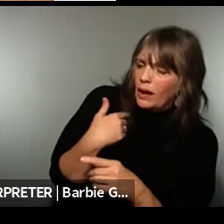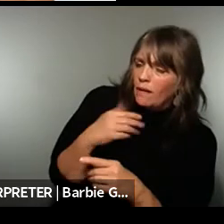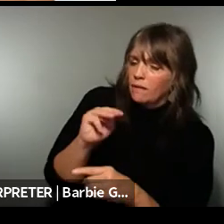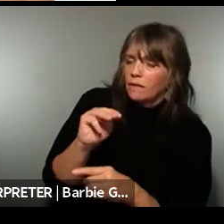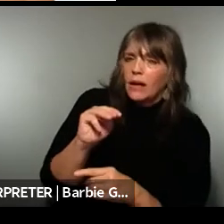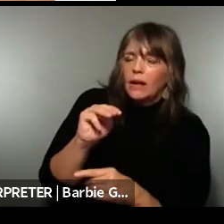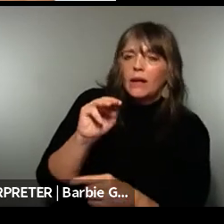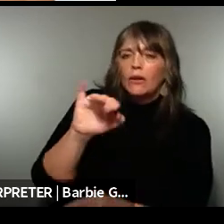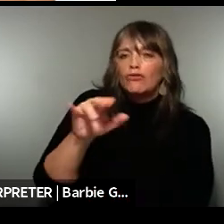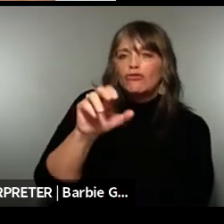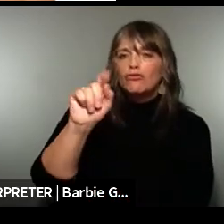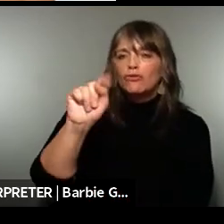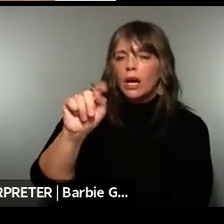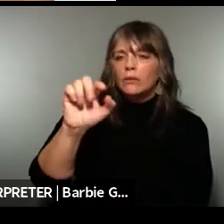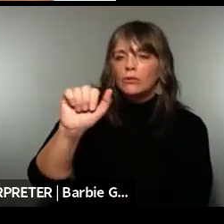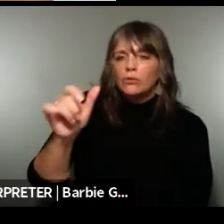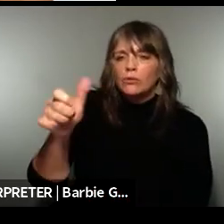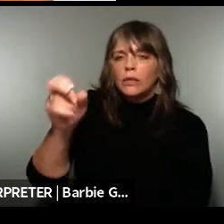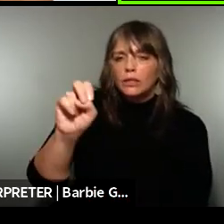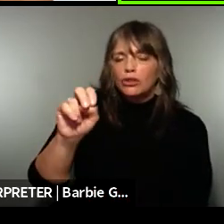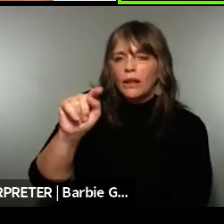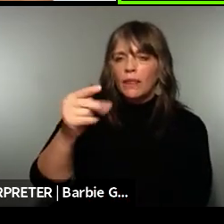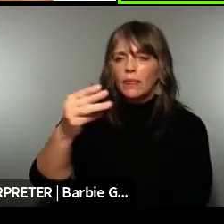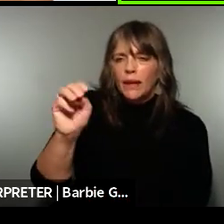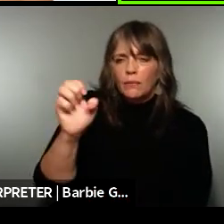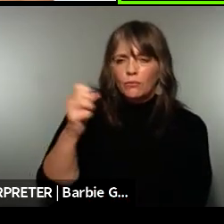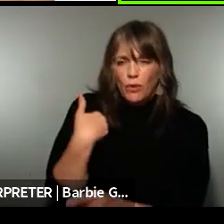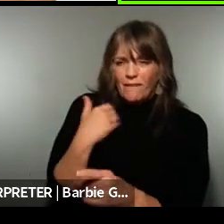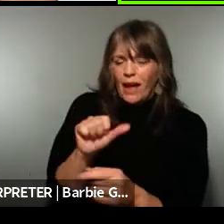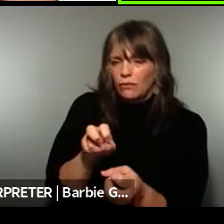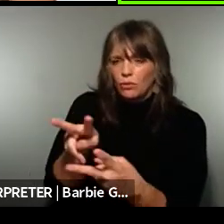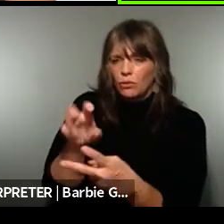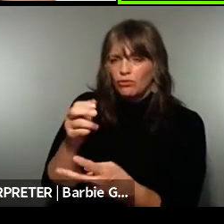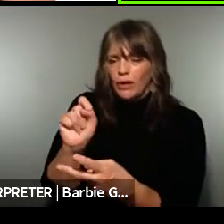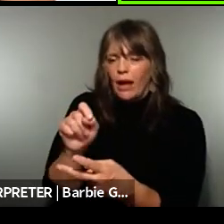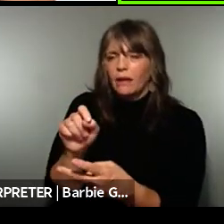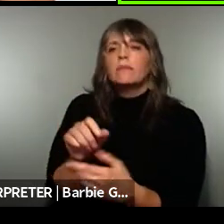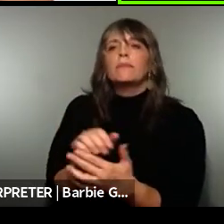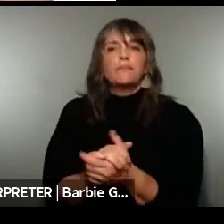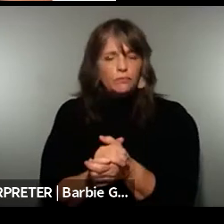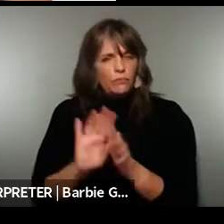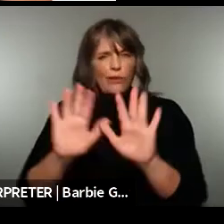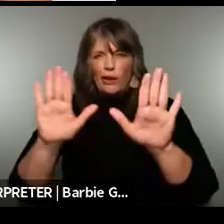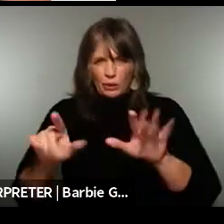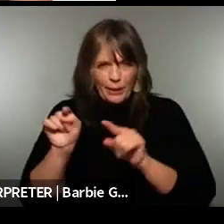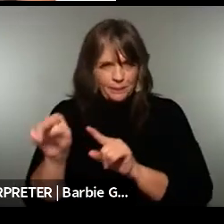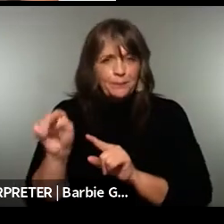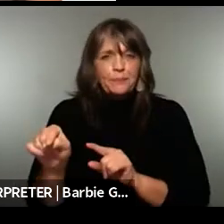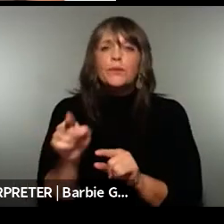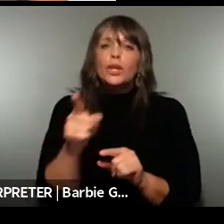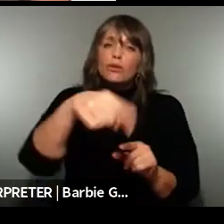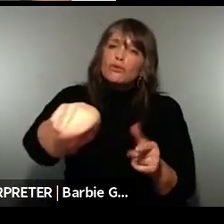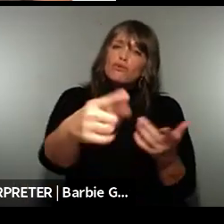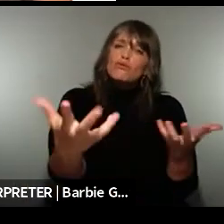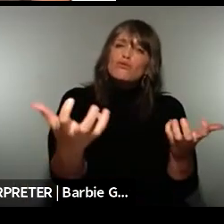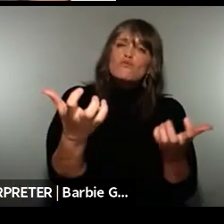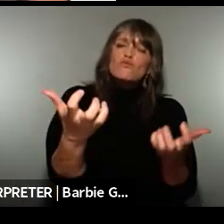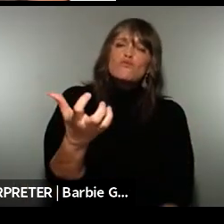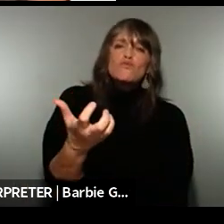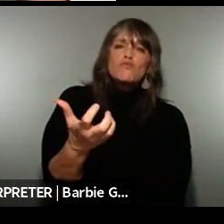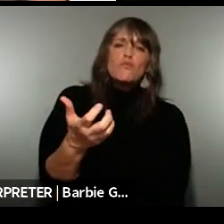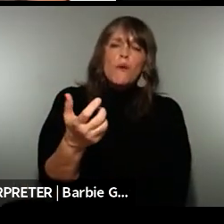Or can someone throw that in the chat? Yes, that's what I was doing right now. Awesome. And that's so great. So if you want the like one of the